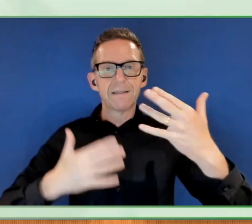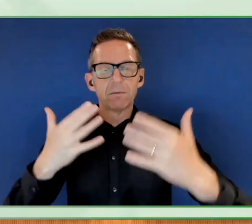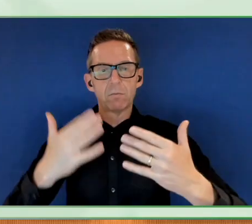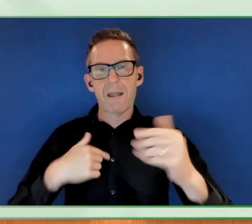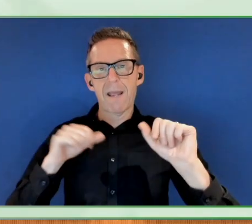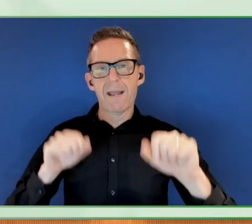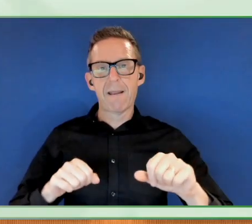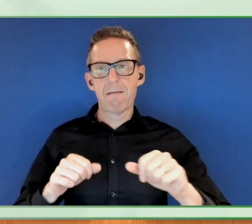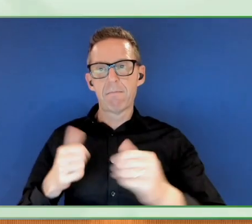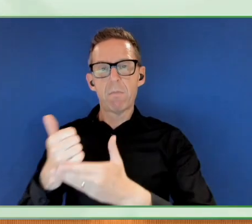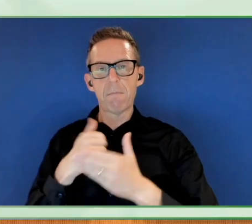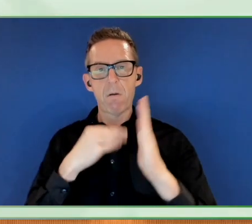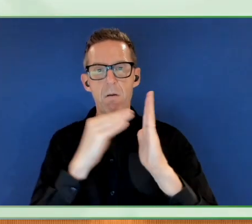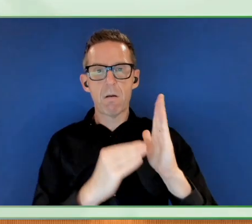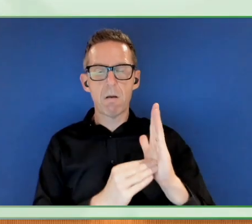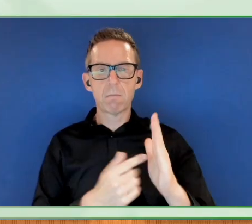risk-based analysis approach.